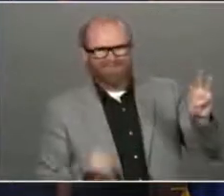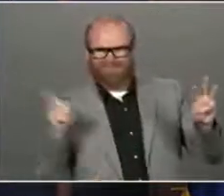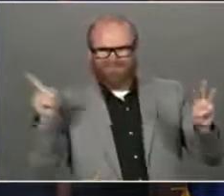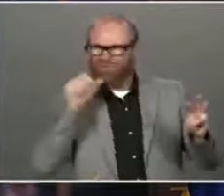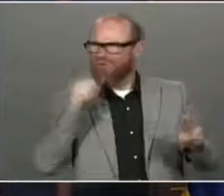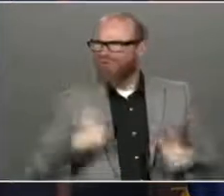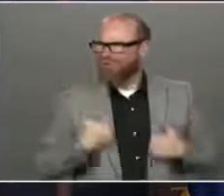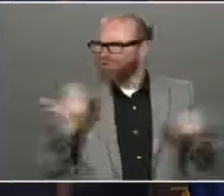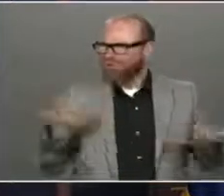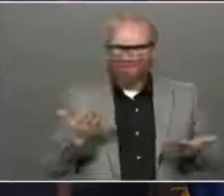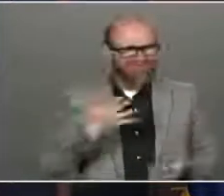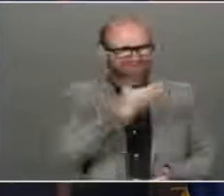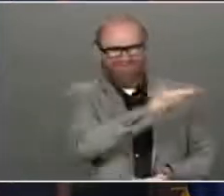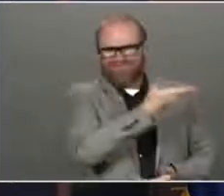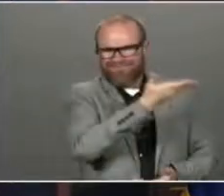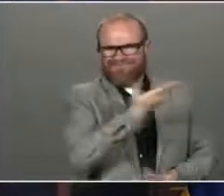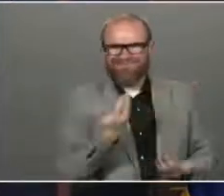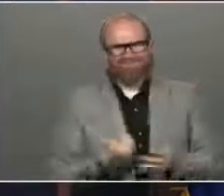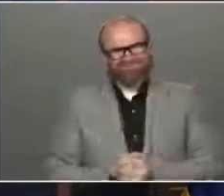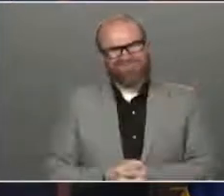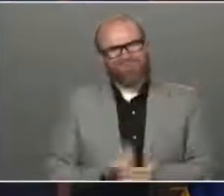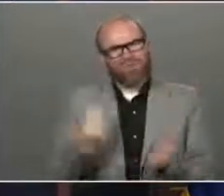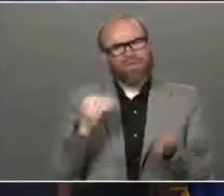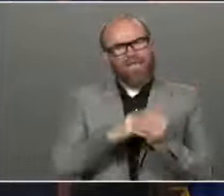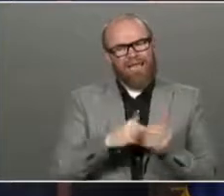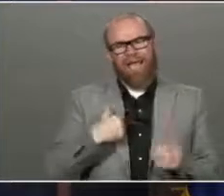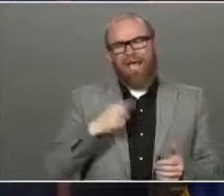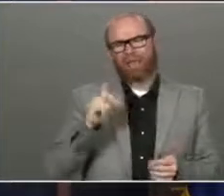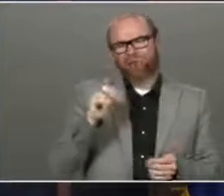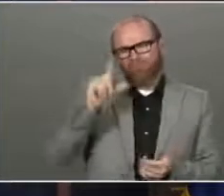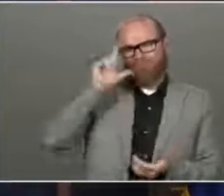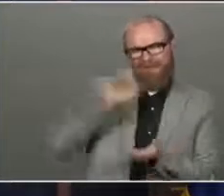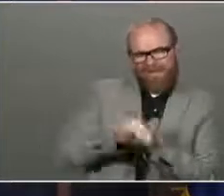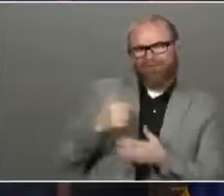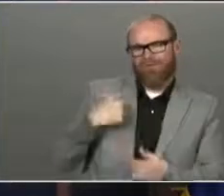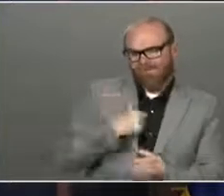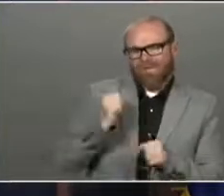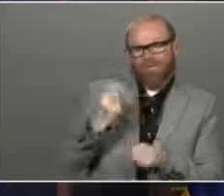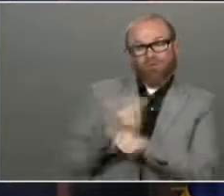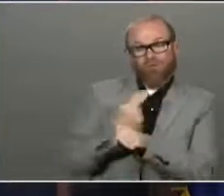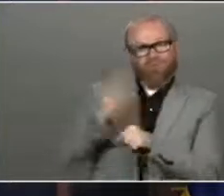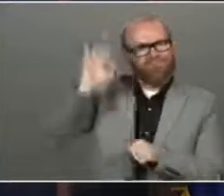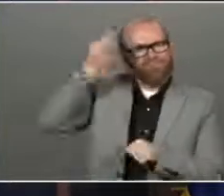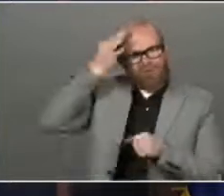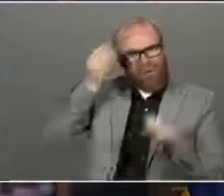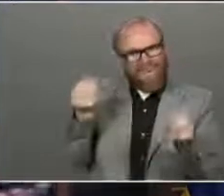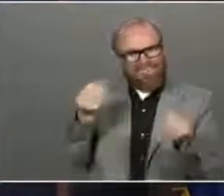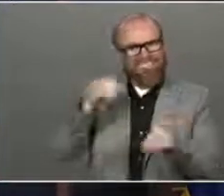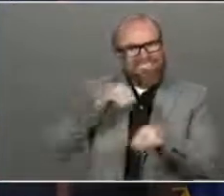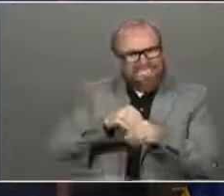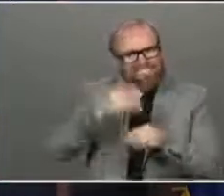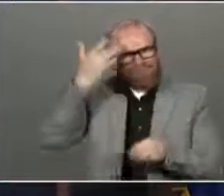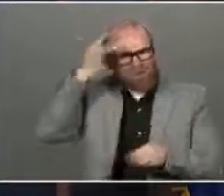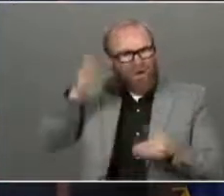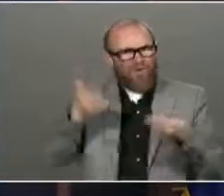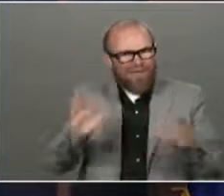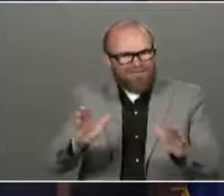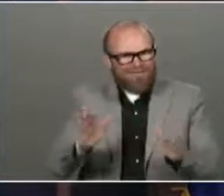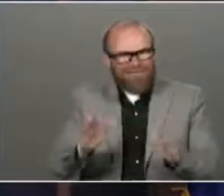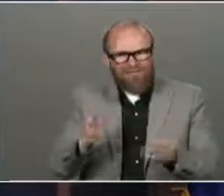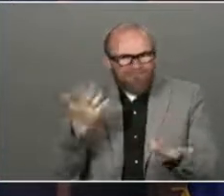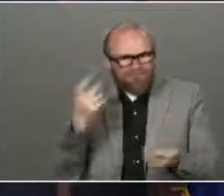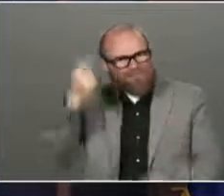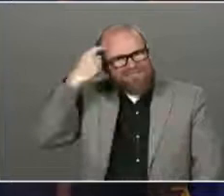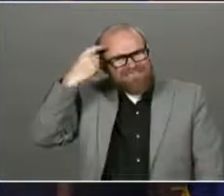proposition. I think it's a false choice. I think we can utilize some of those lands in very smart ways, environmentally safe ways that just make sense, and that